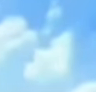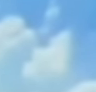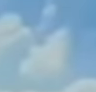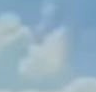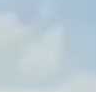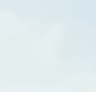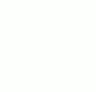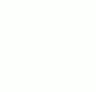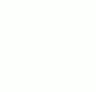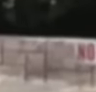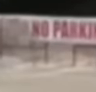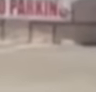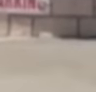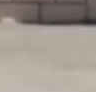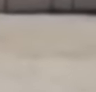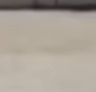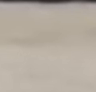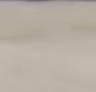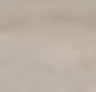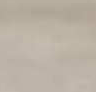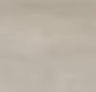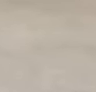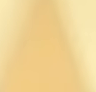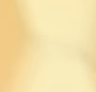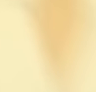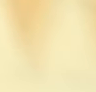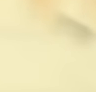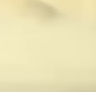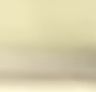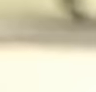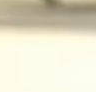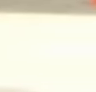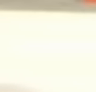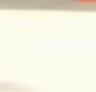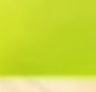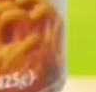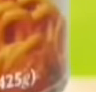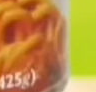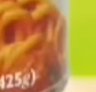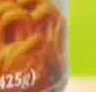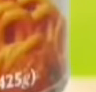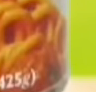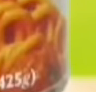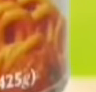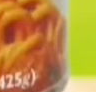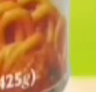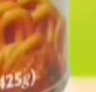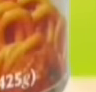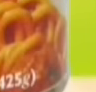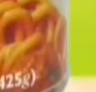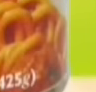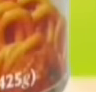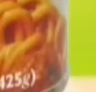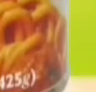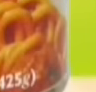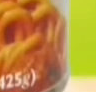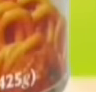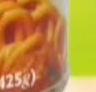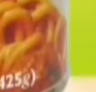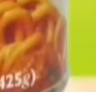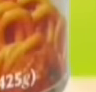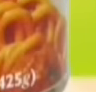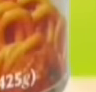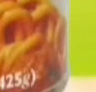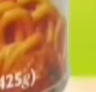Walk into any Super Value and Quality Supermarkets location and walk out with great savings like Libby Spaghetti and Meatballs, 15